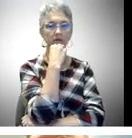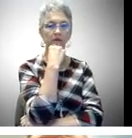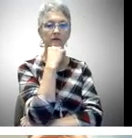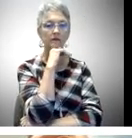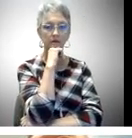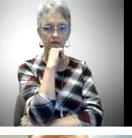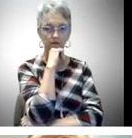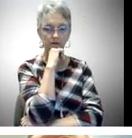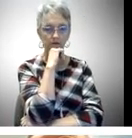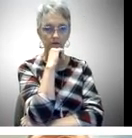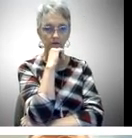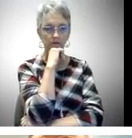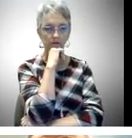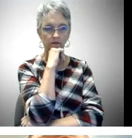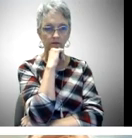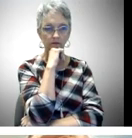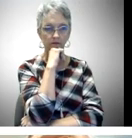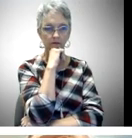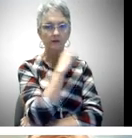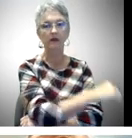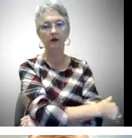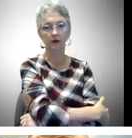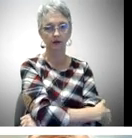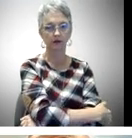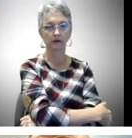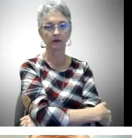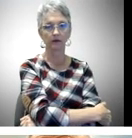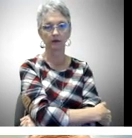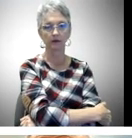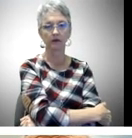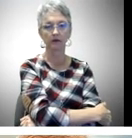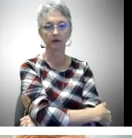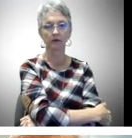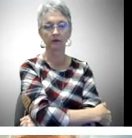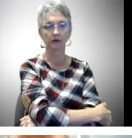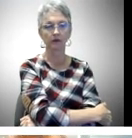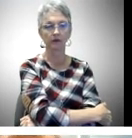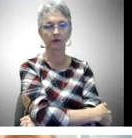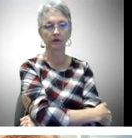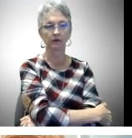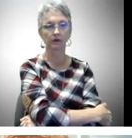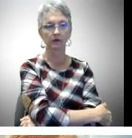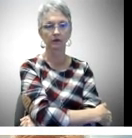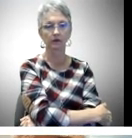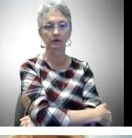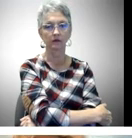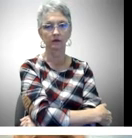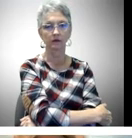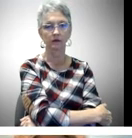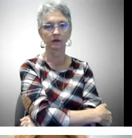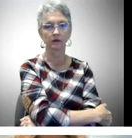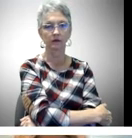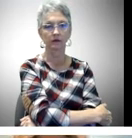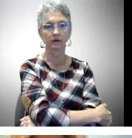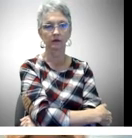perspective, that they have to file an annual accounting report on the condition of the ward. So in Texas, there's two types of guardianship. You